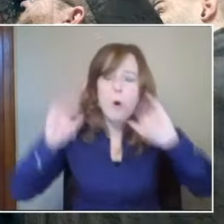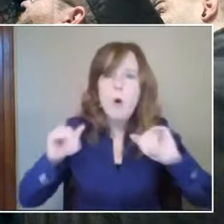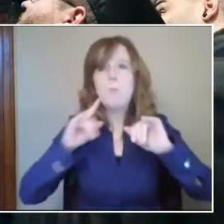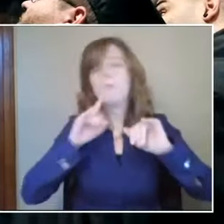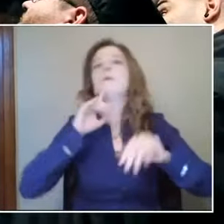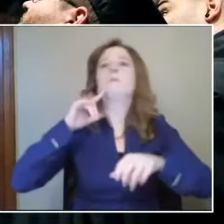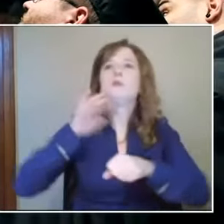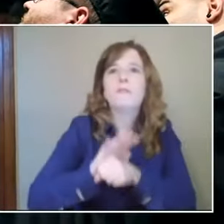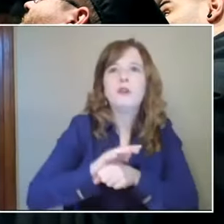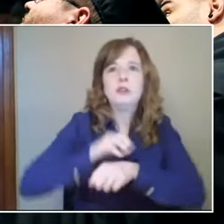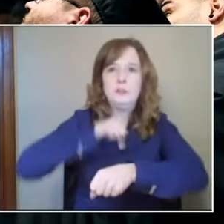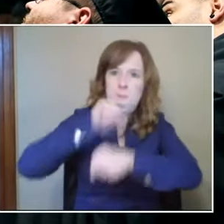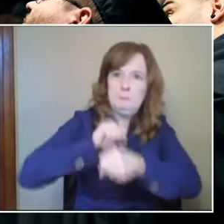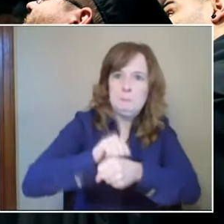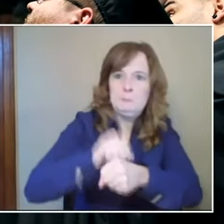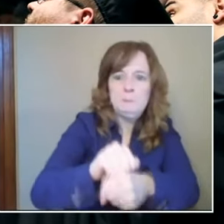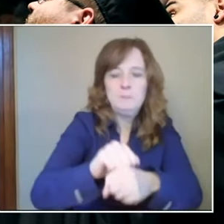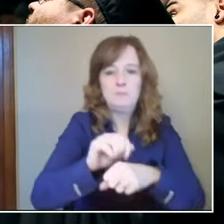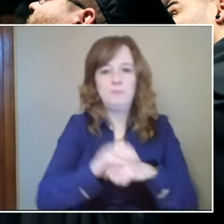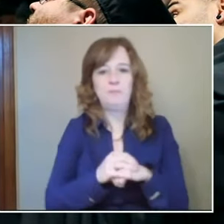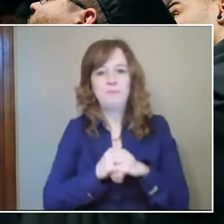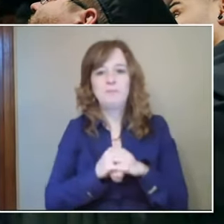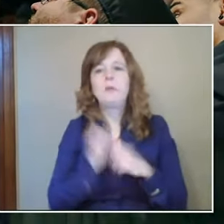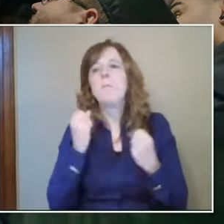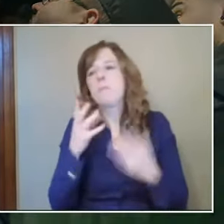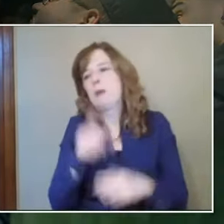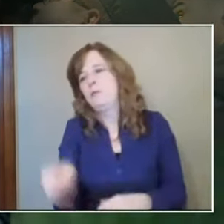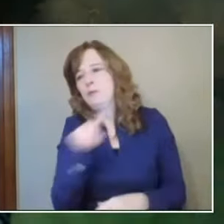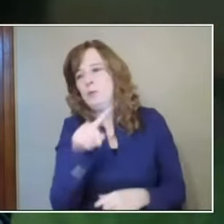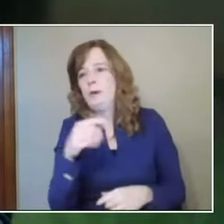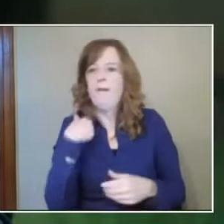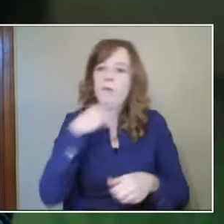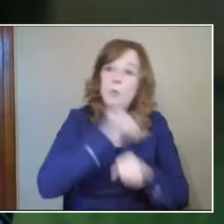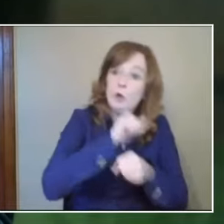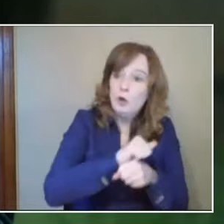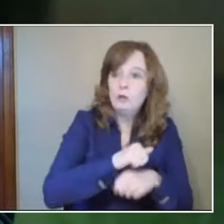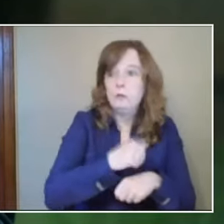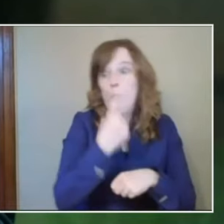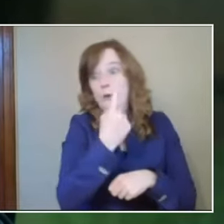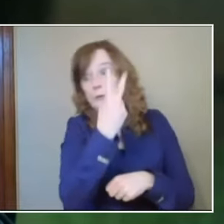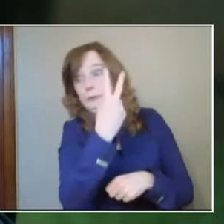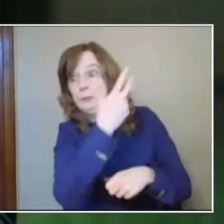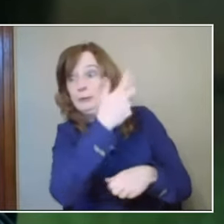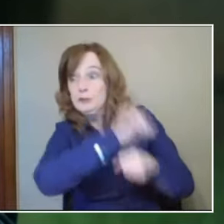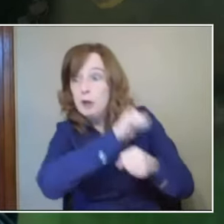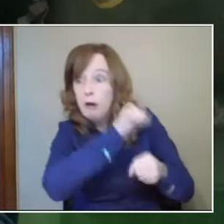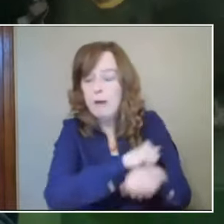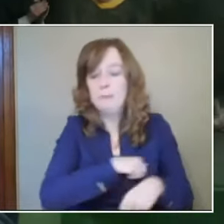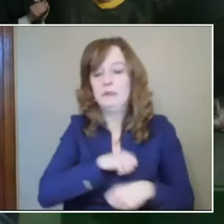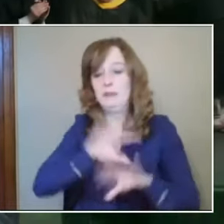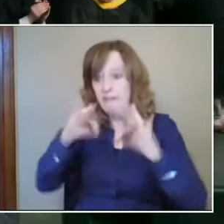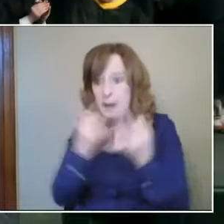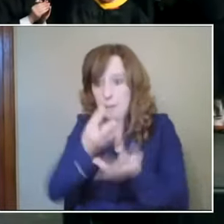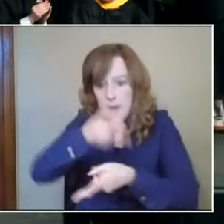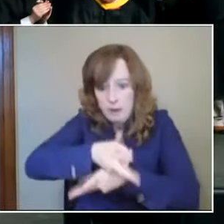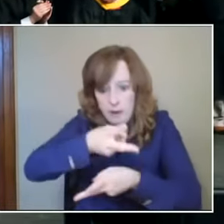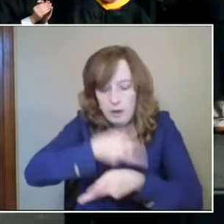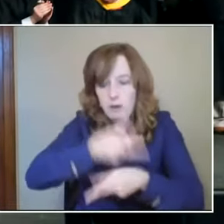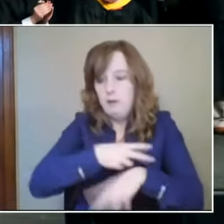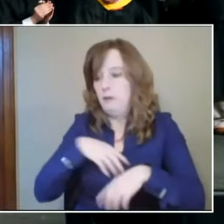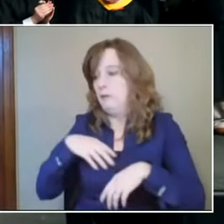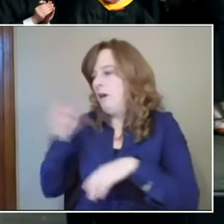balanced one or more jobs, family responsibilities, and other competing priorities with your academic workload. You've